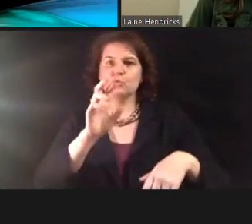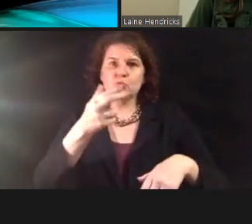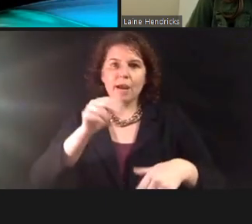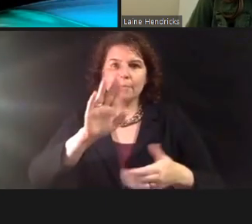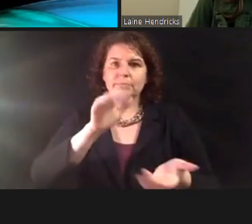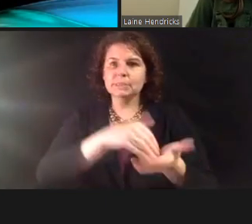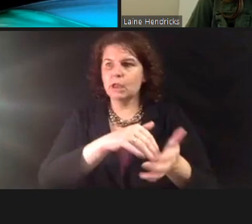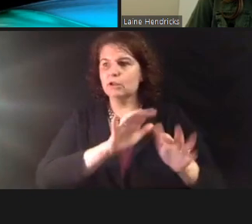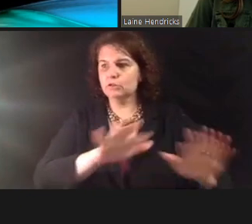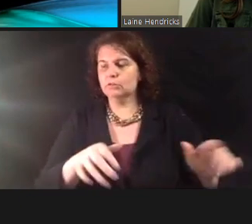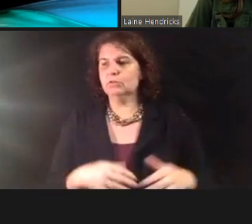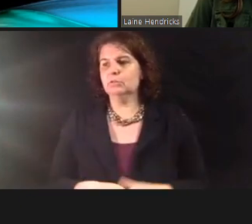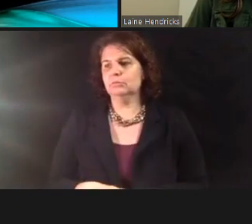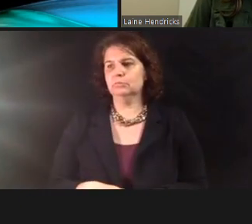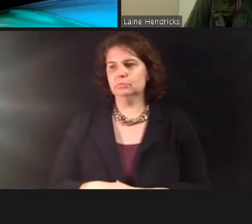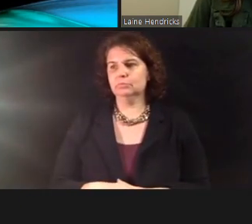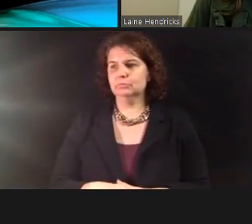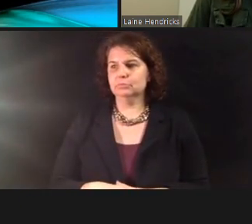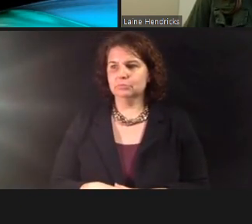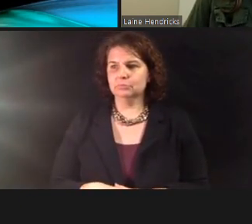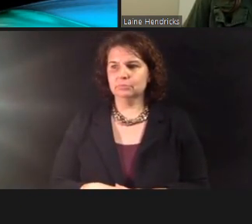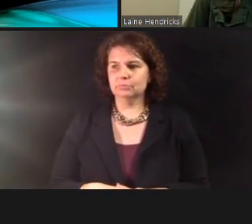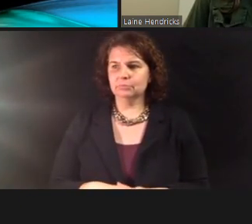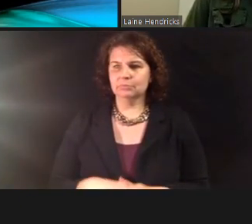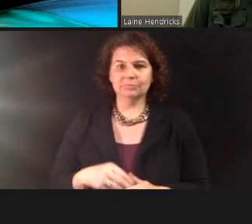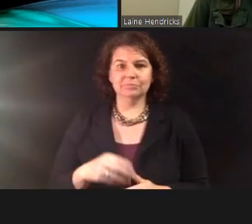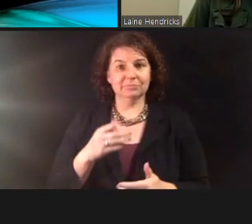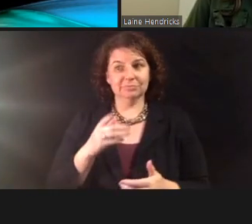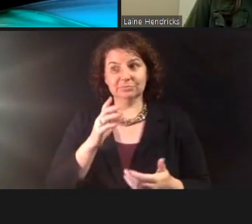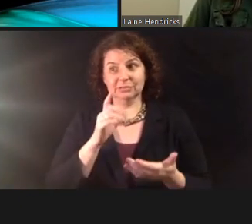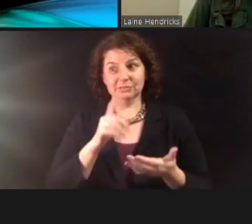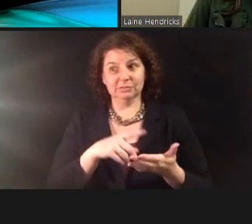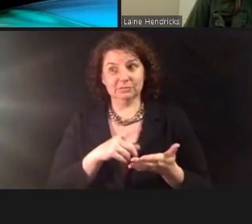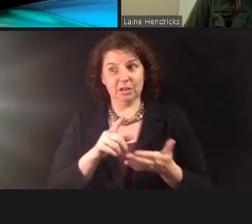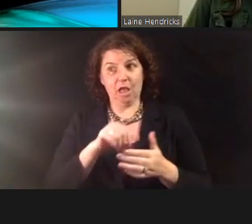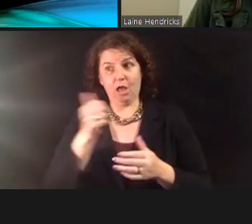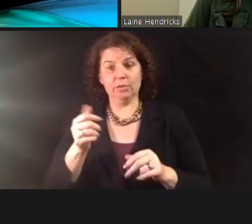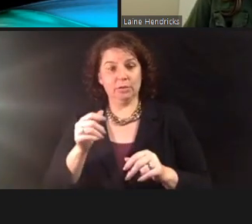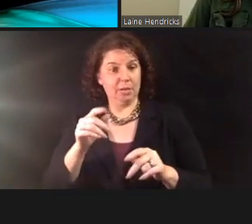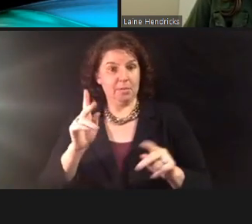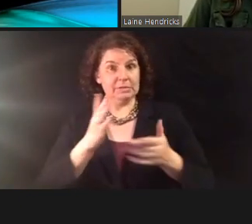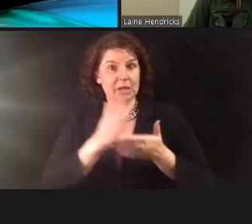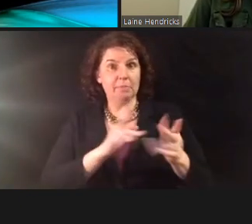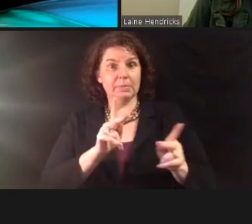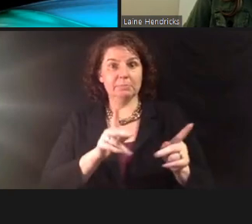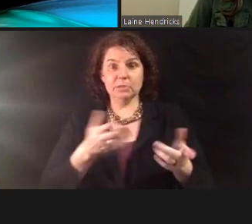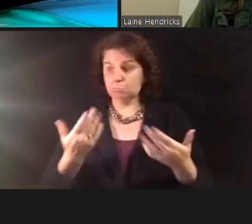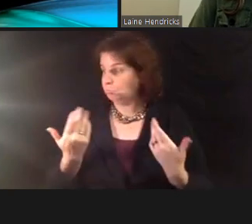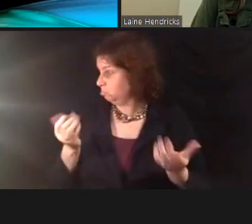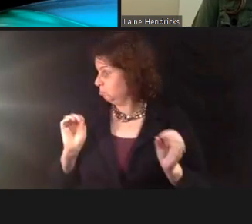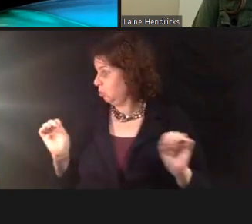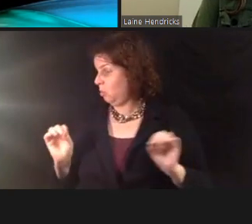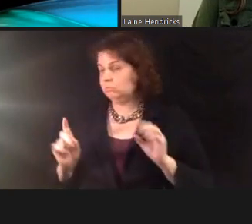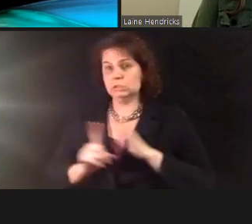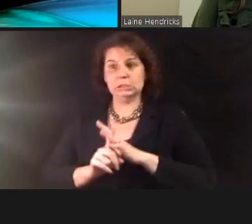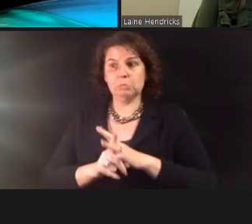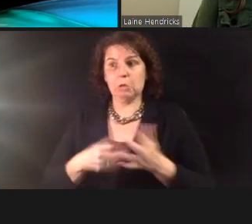asymptomatic. So that's another group that we would prioritize for testing as a subset of our essential workers.